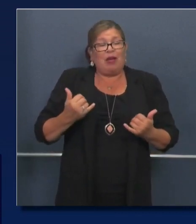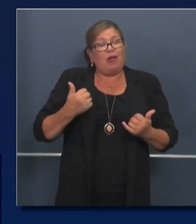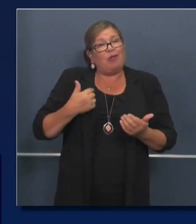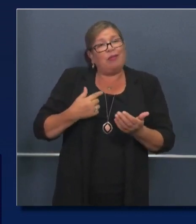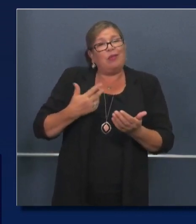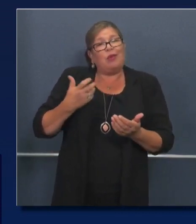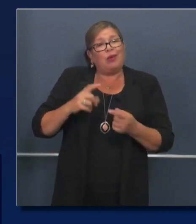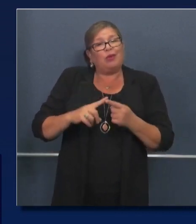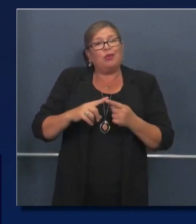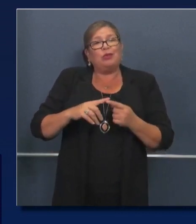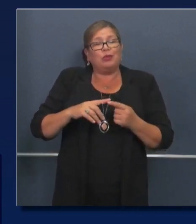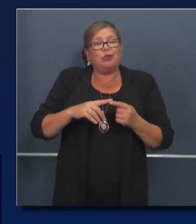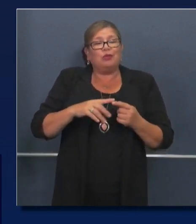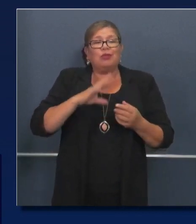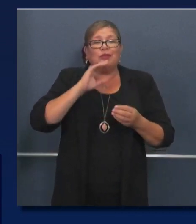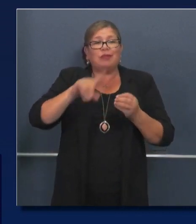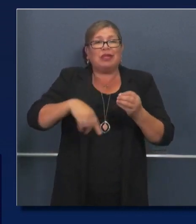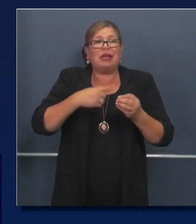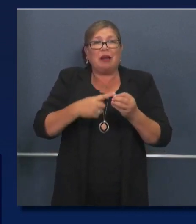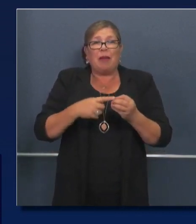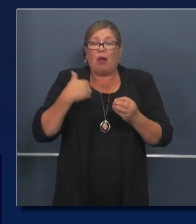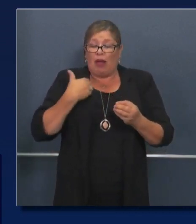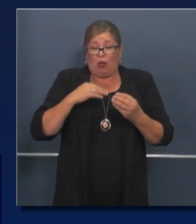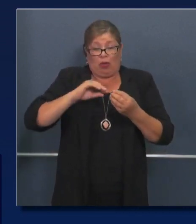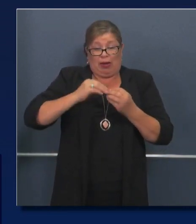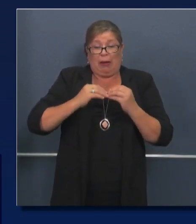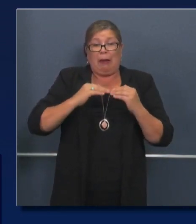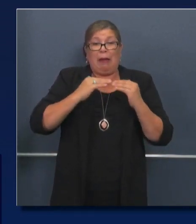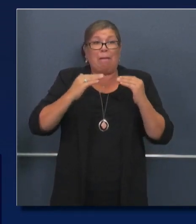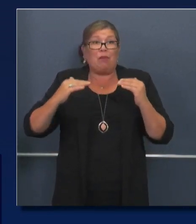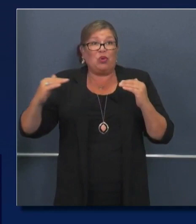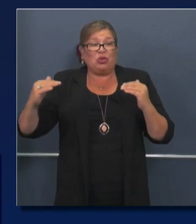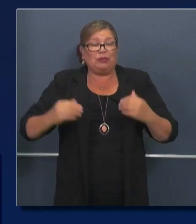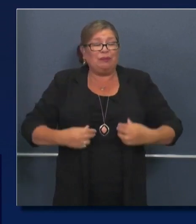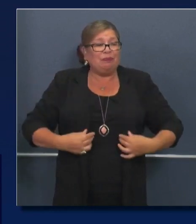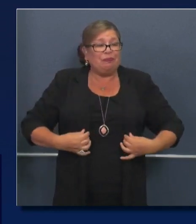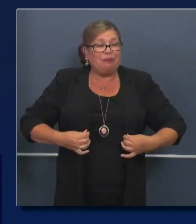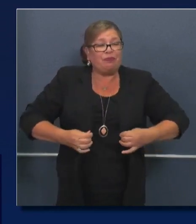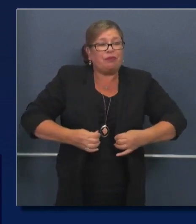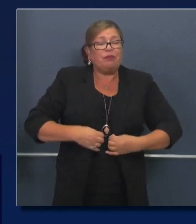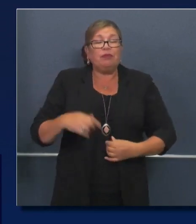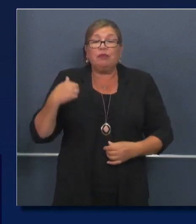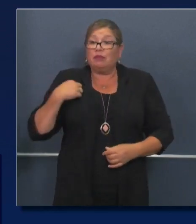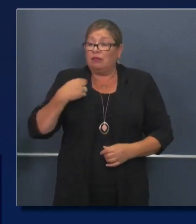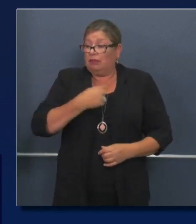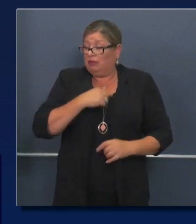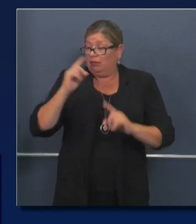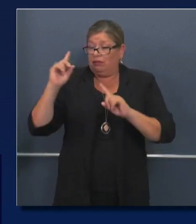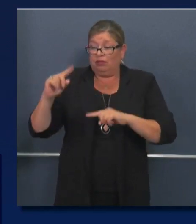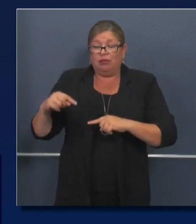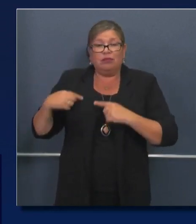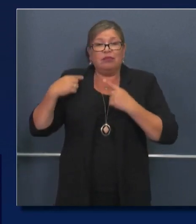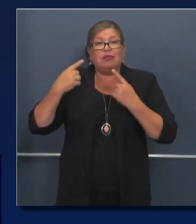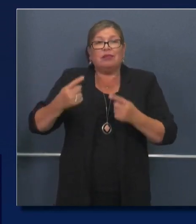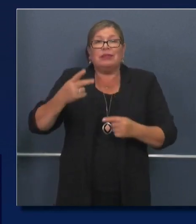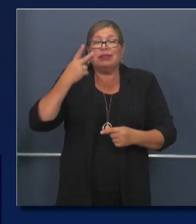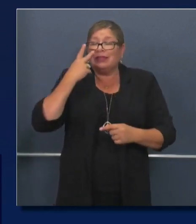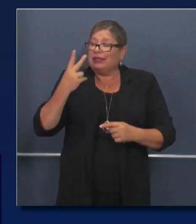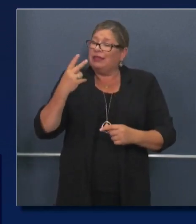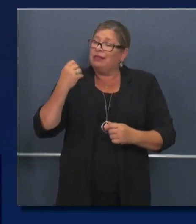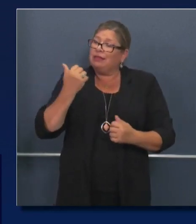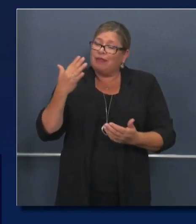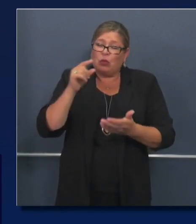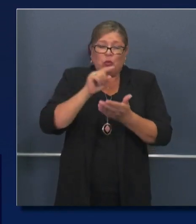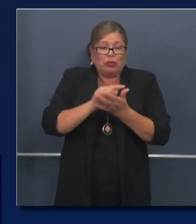to, well, transition to and talk about briefly before I bring up Dr. Galley. We have seen trend lines for weeks